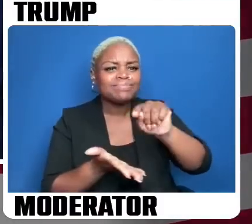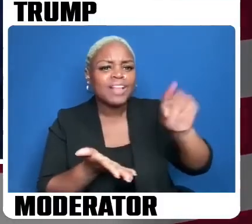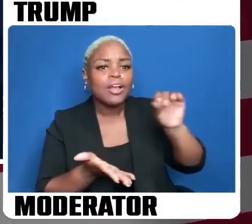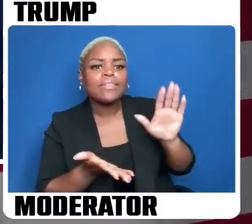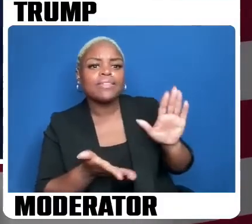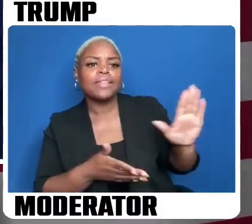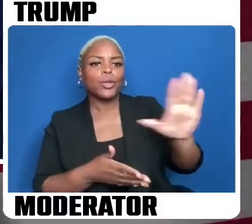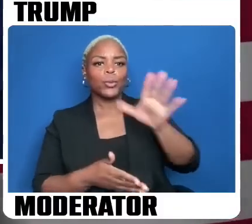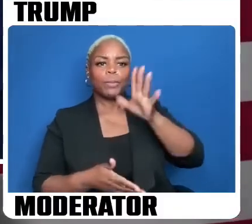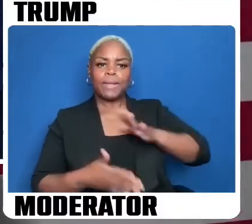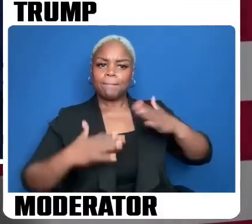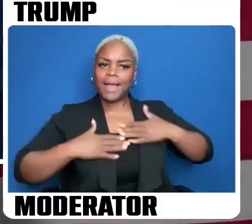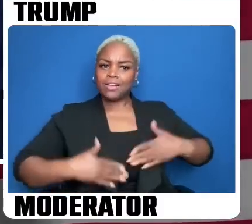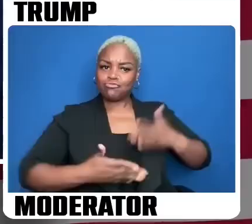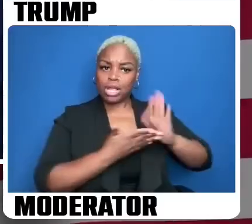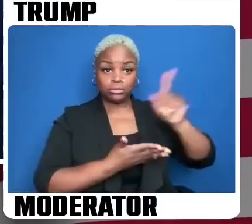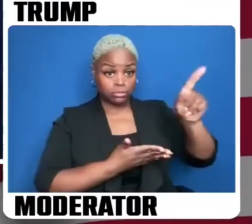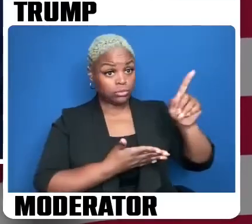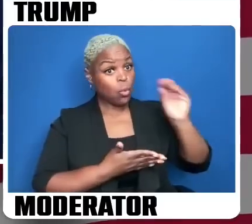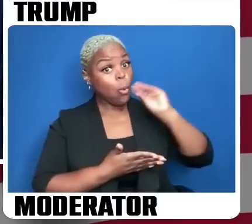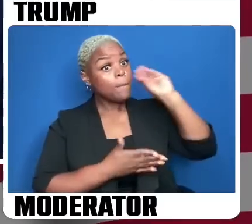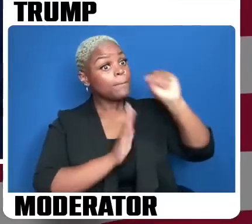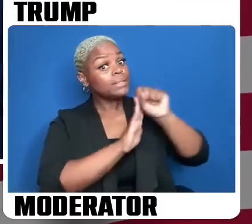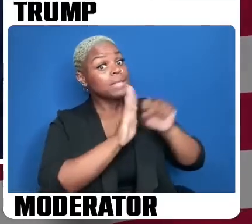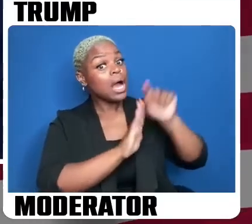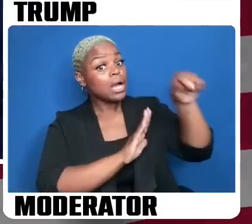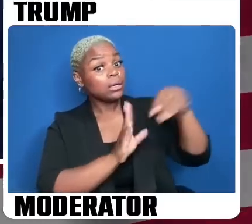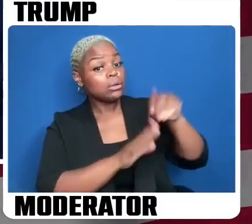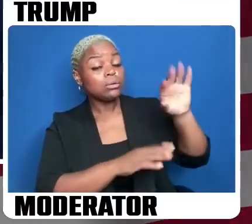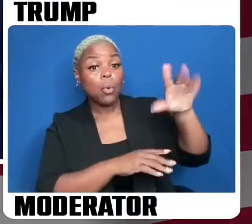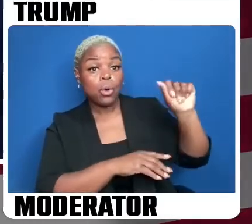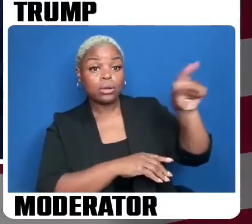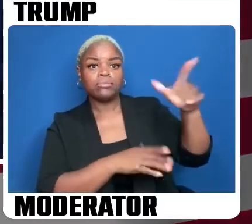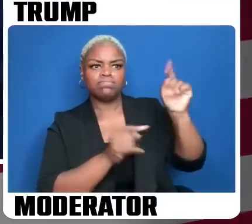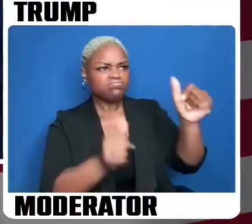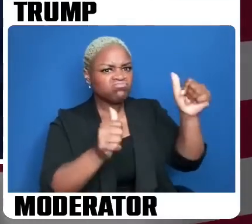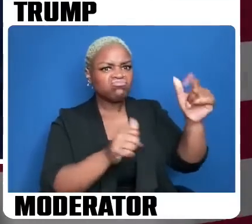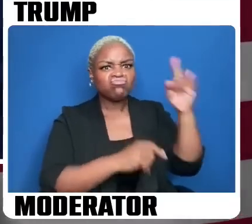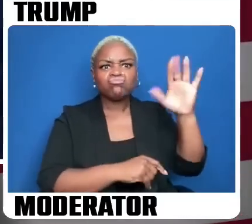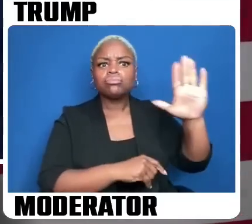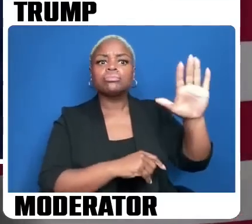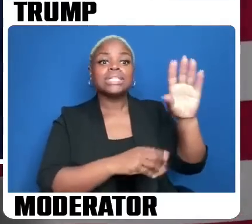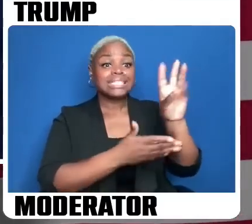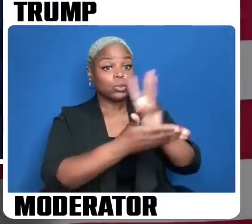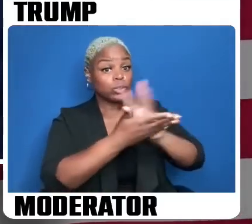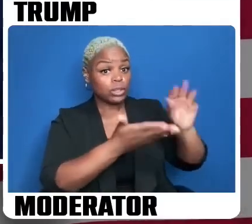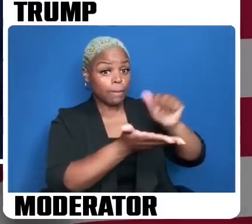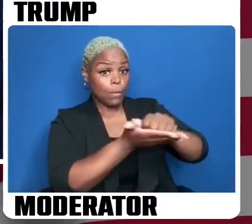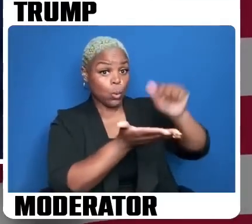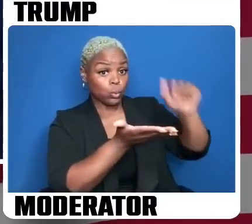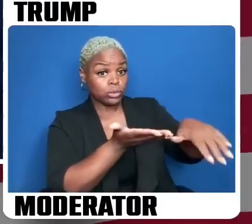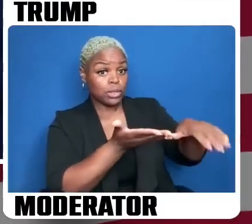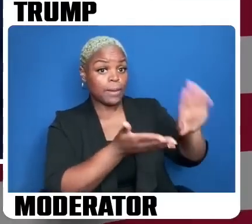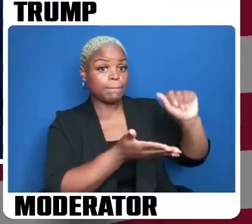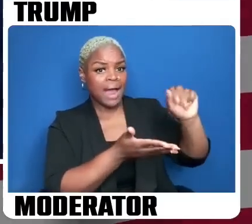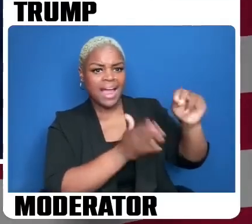6-week abortion ban because you initially had said that it was too short. And you said, quote, I'm going to be voting that we need more than 6 weeks. But then the